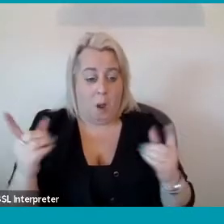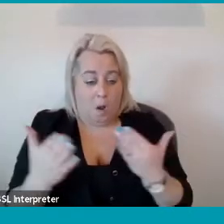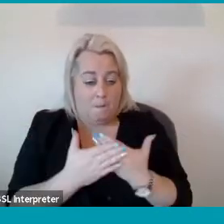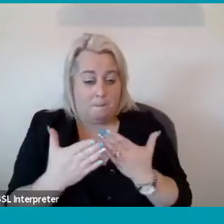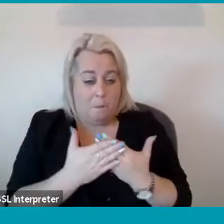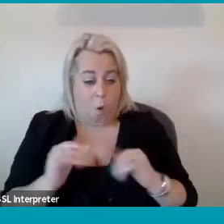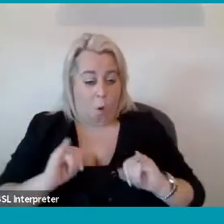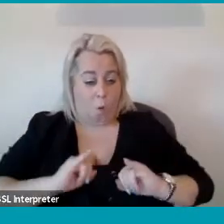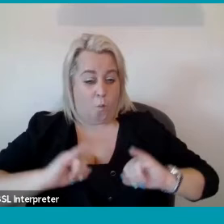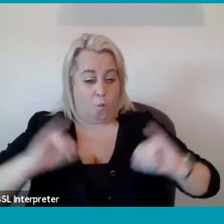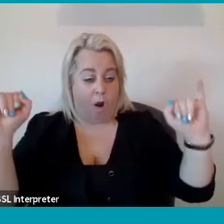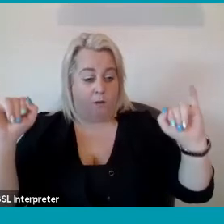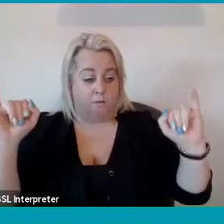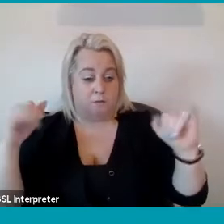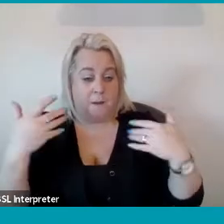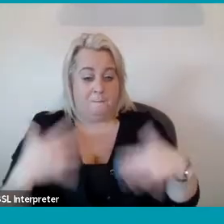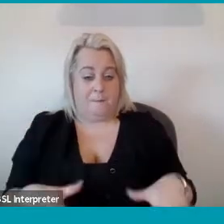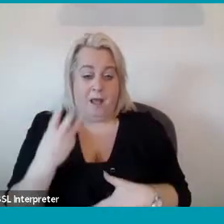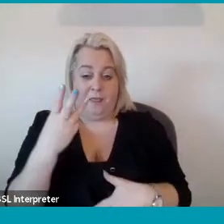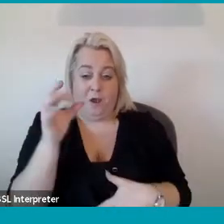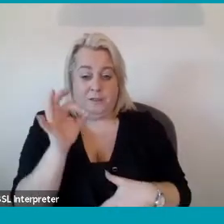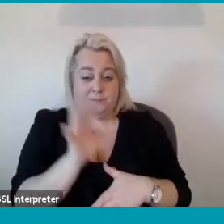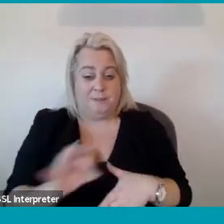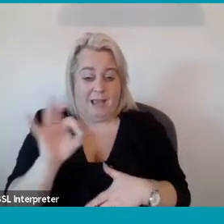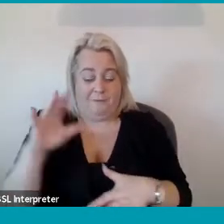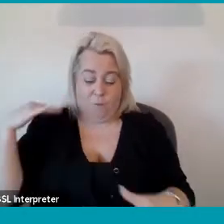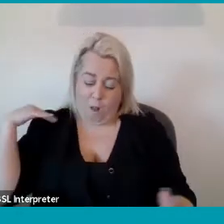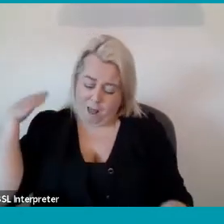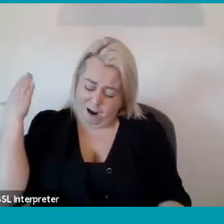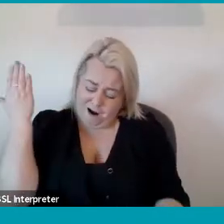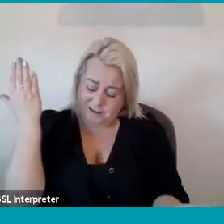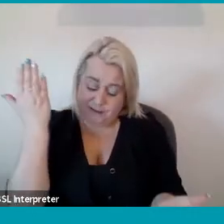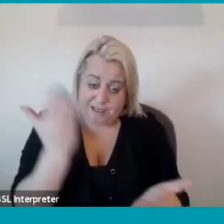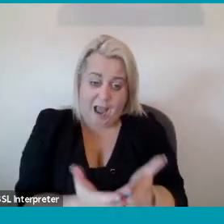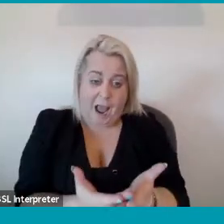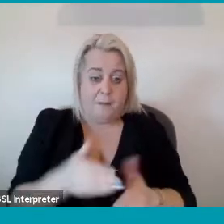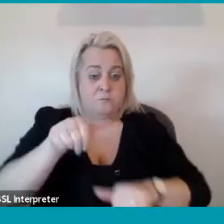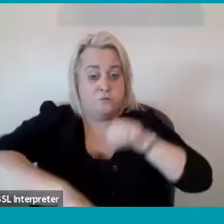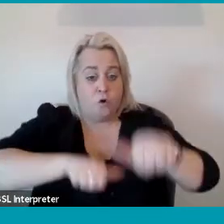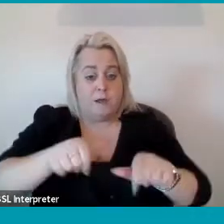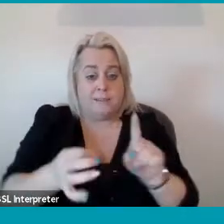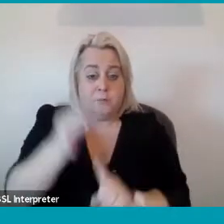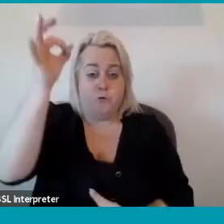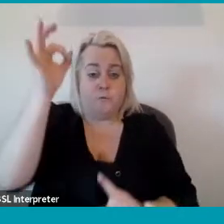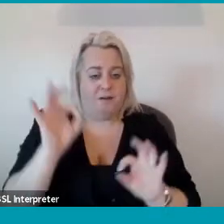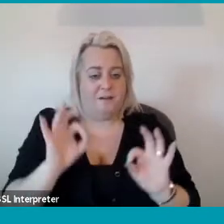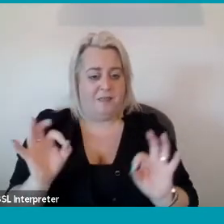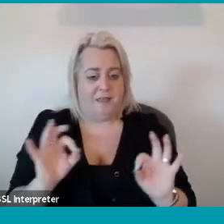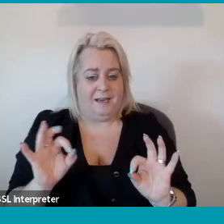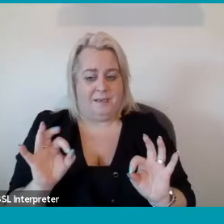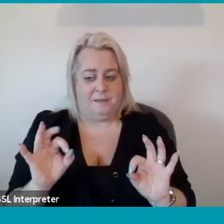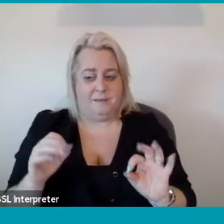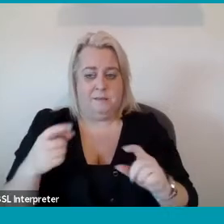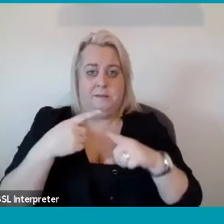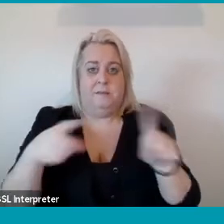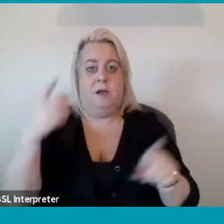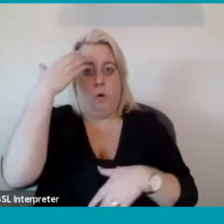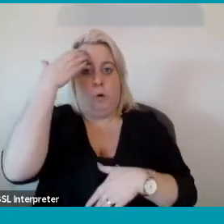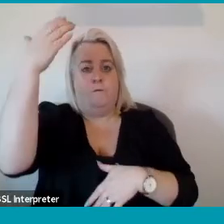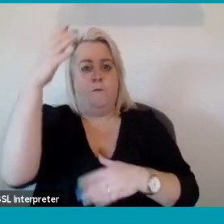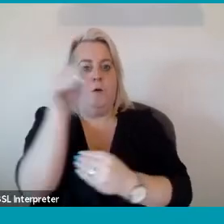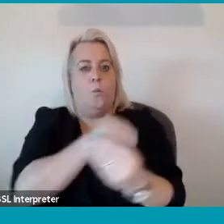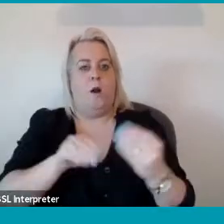around 30% for decades. We're not really making any progress. The way the government calculate their figures is